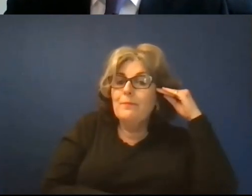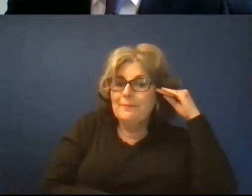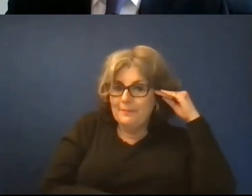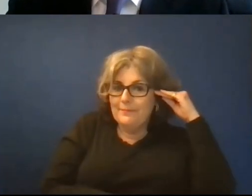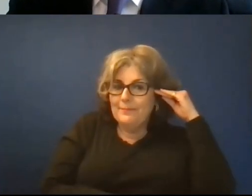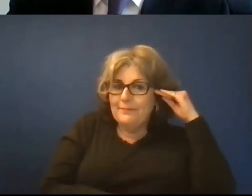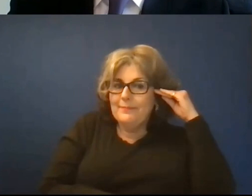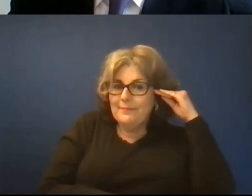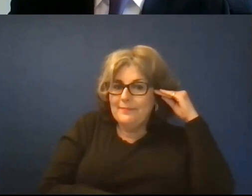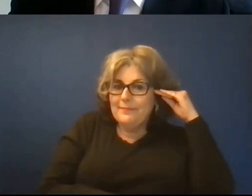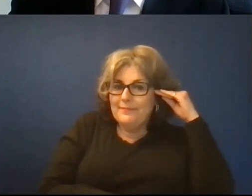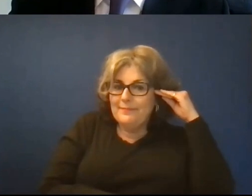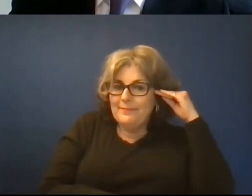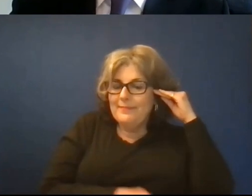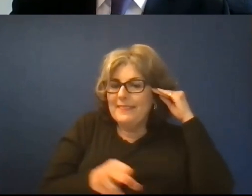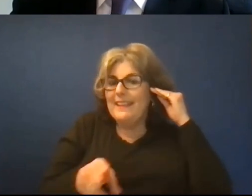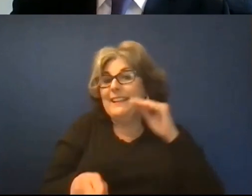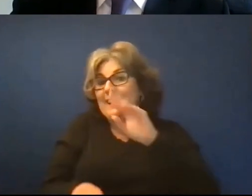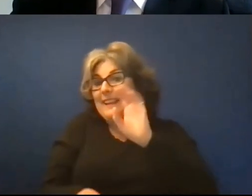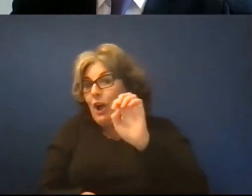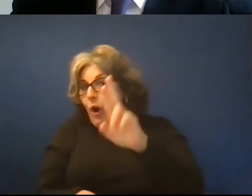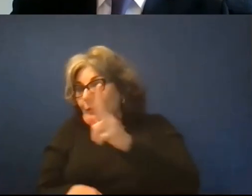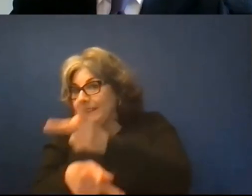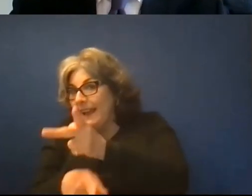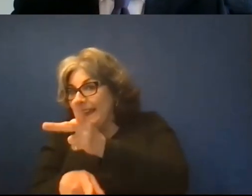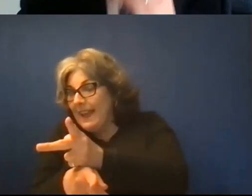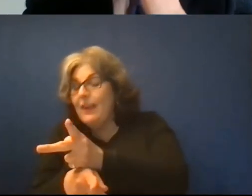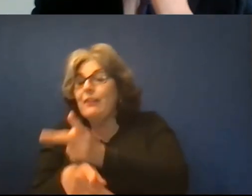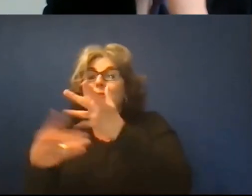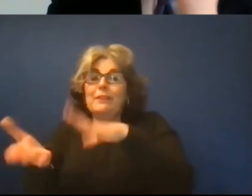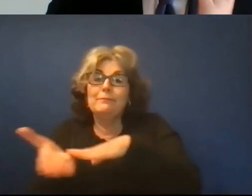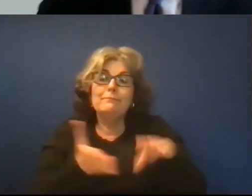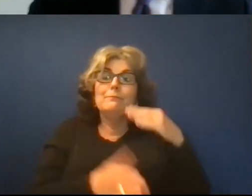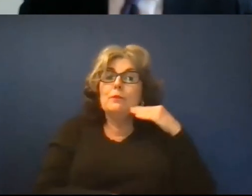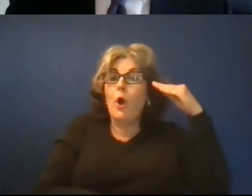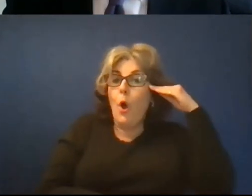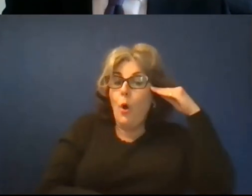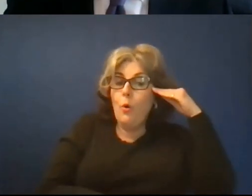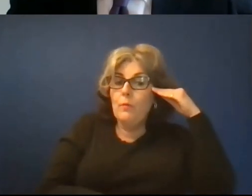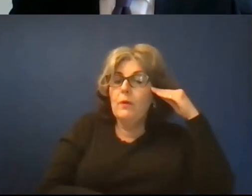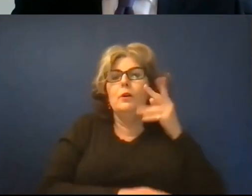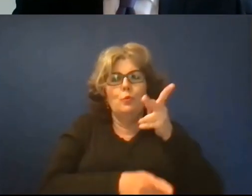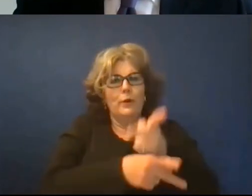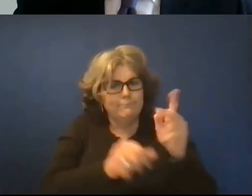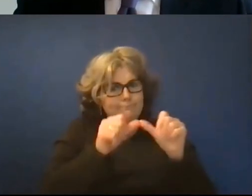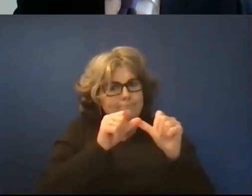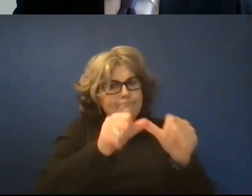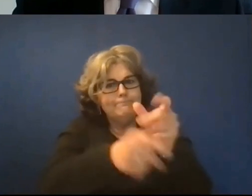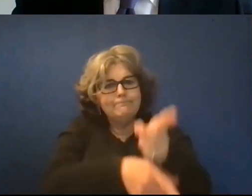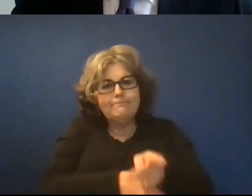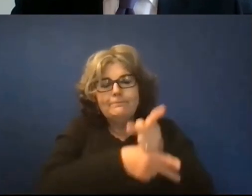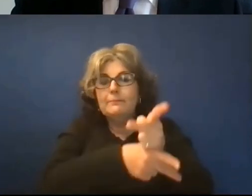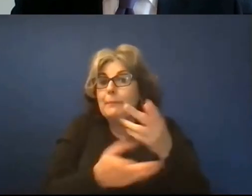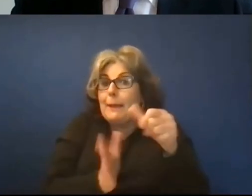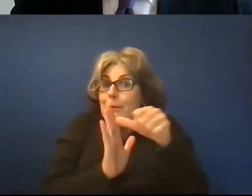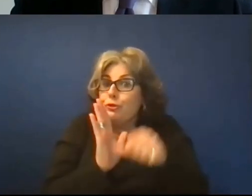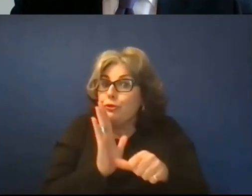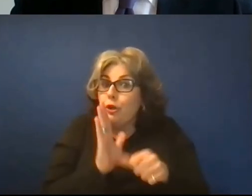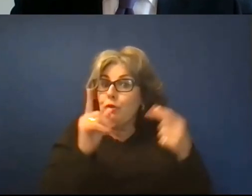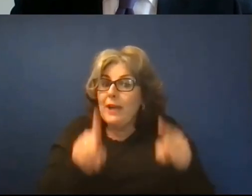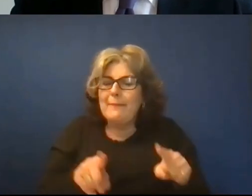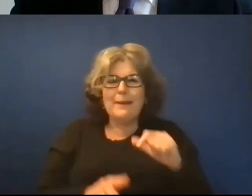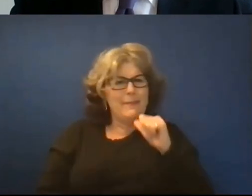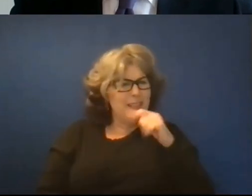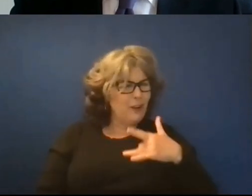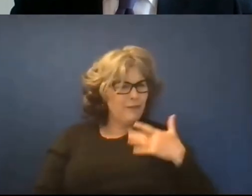and Ms. Hillary take care of them, and then when they go home, we continue that care. So if they had surgery or not feeling